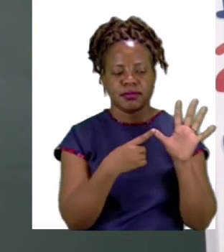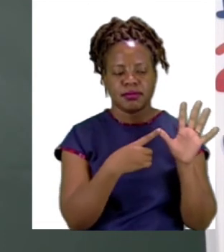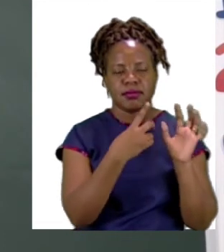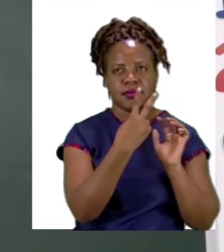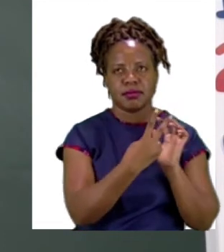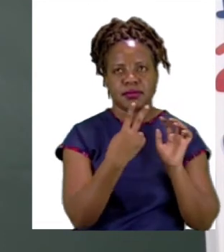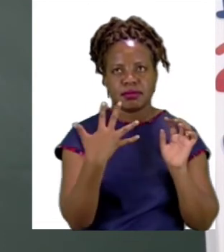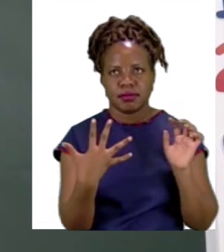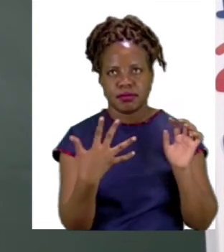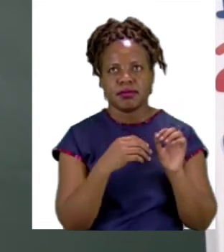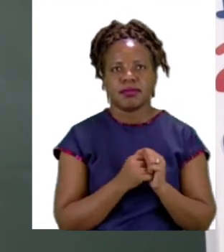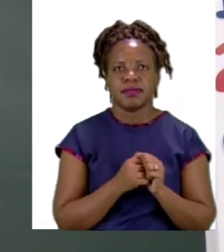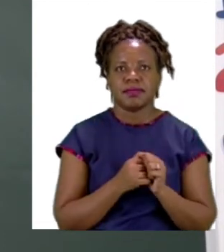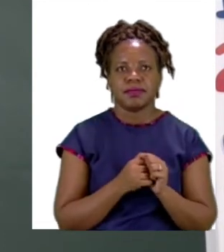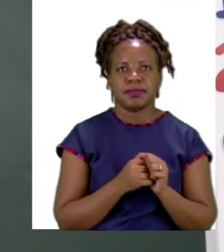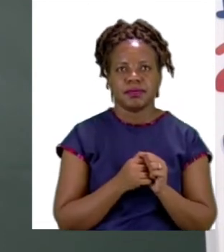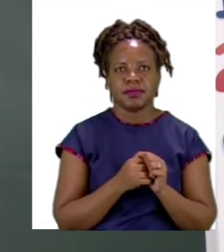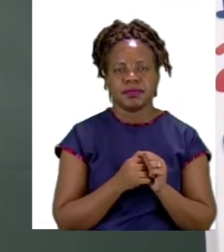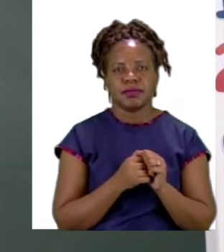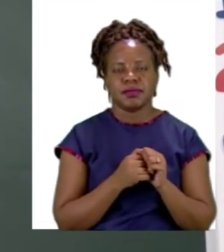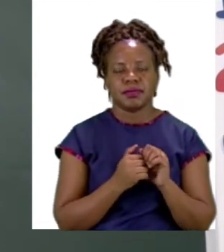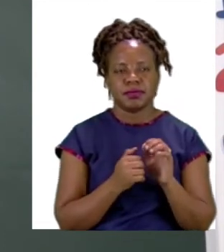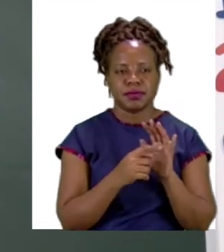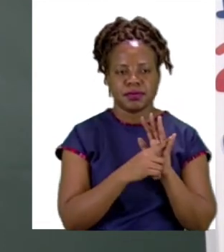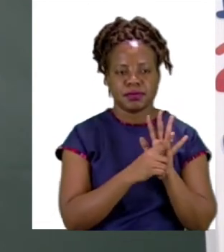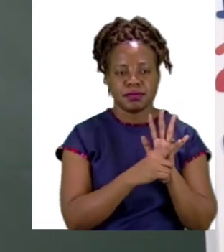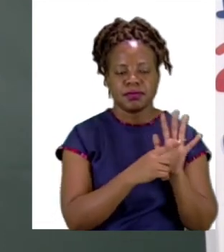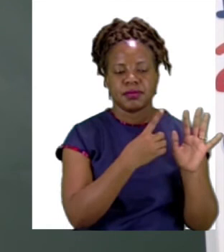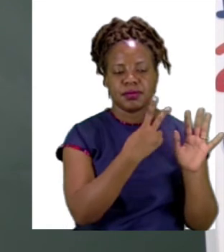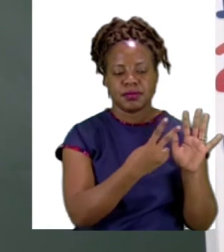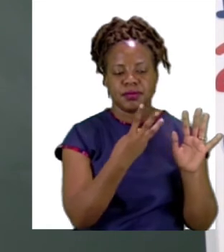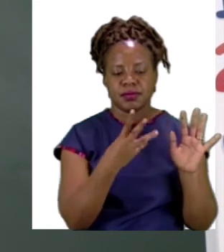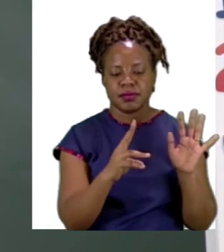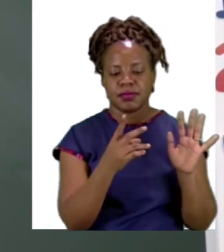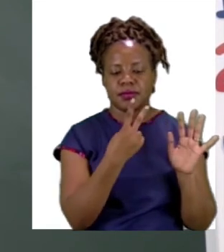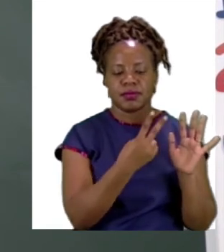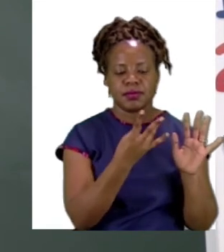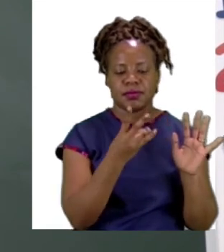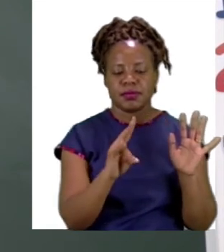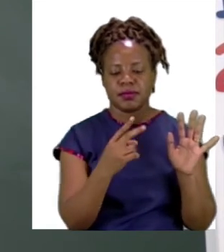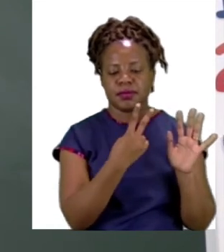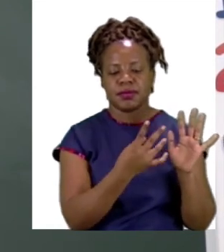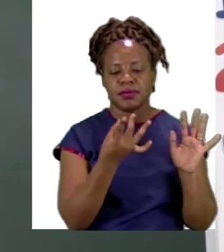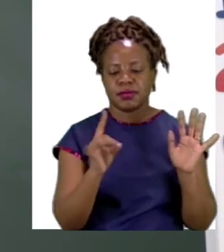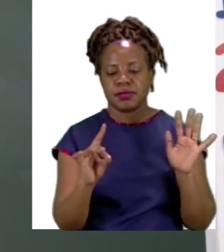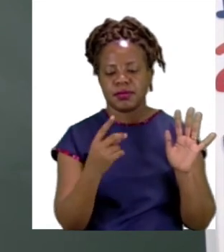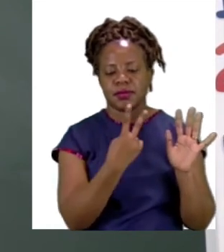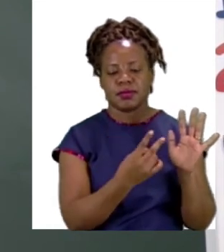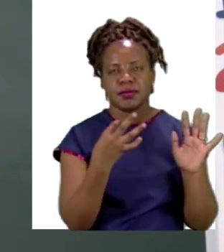at the red counters. Count on 26, 27, 28,